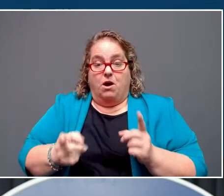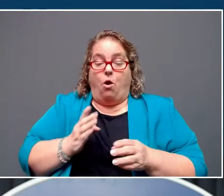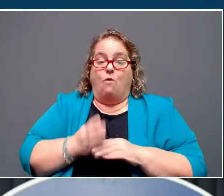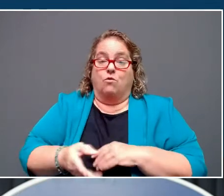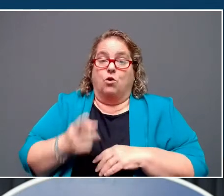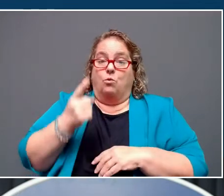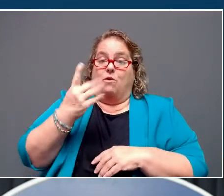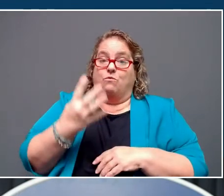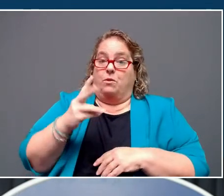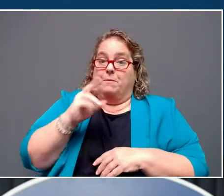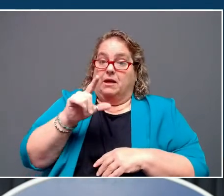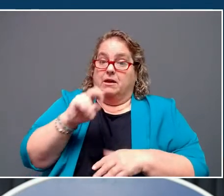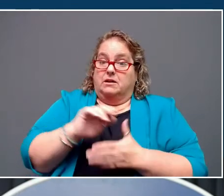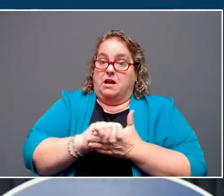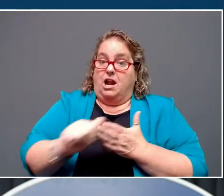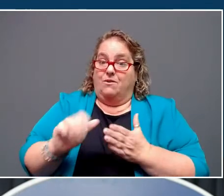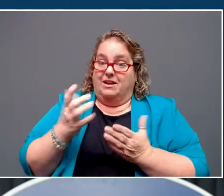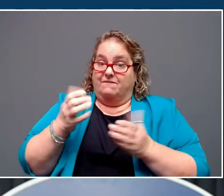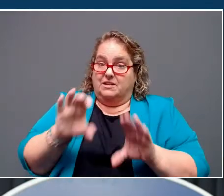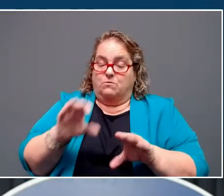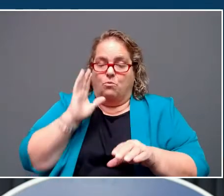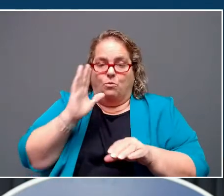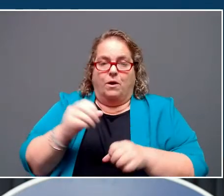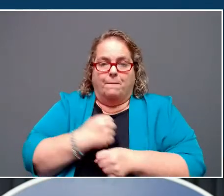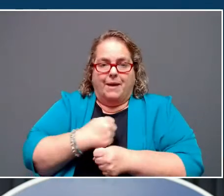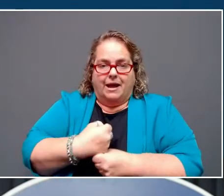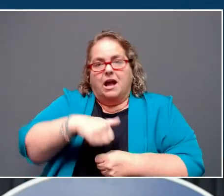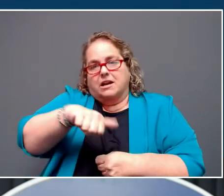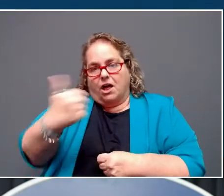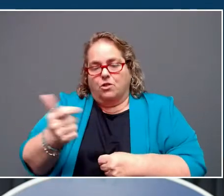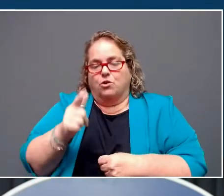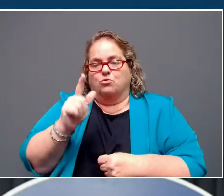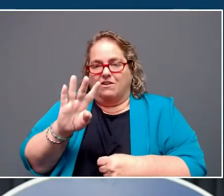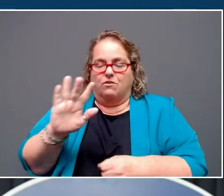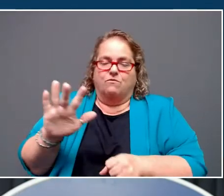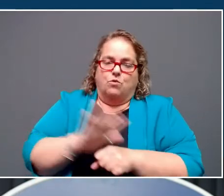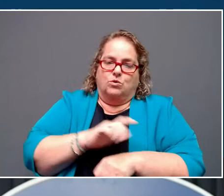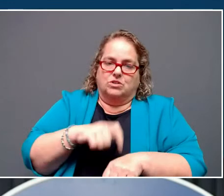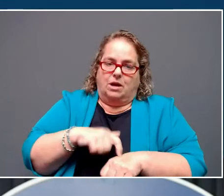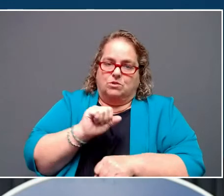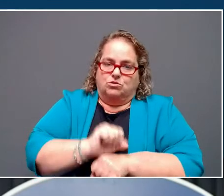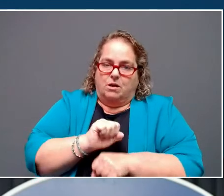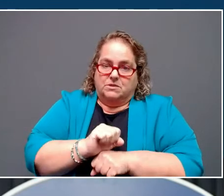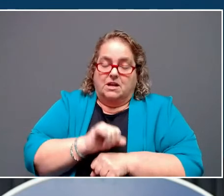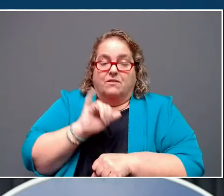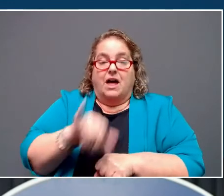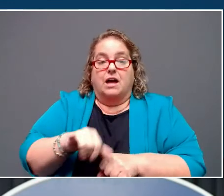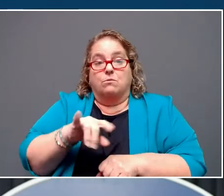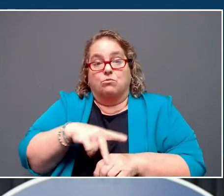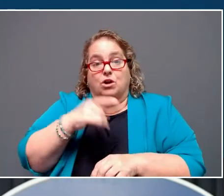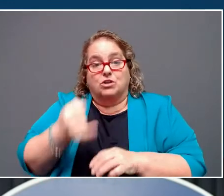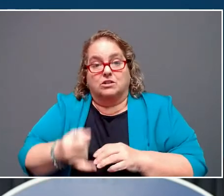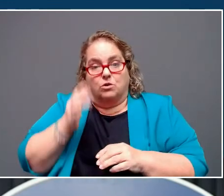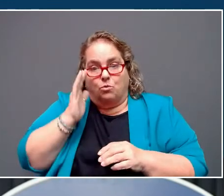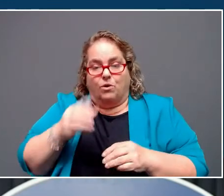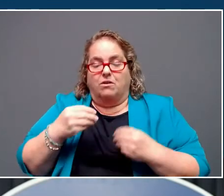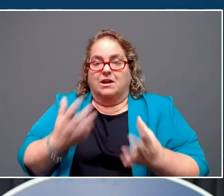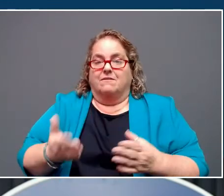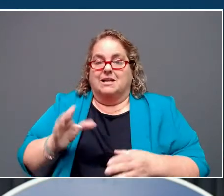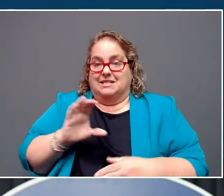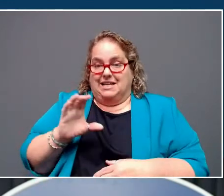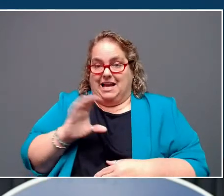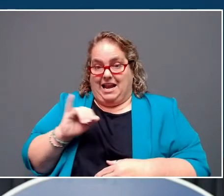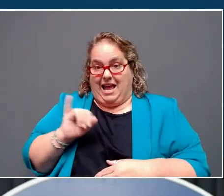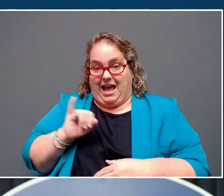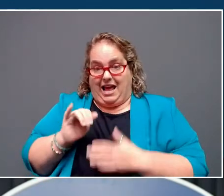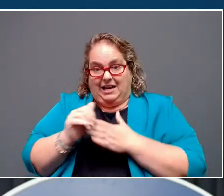create another 24 full-time jobs on top of that. The project will allow CNI's leaders to invest in state-of-the-art technology,